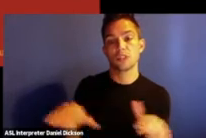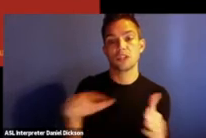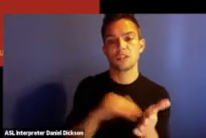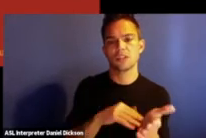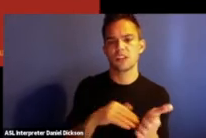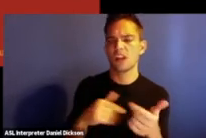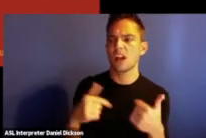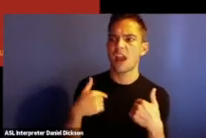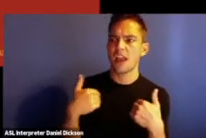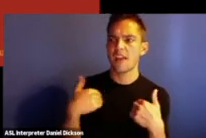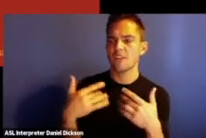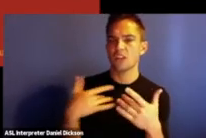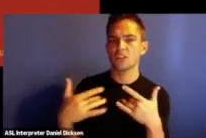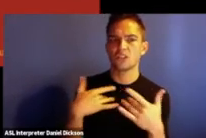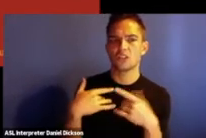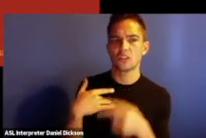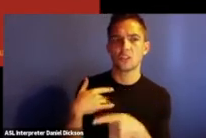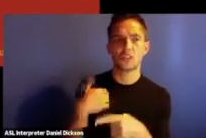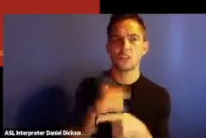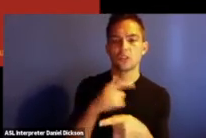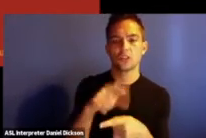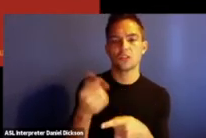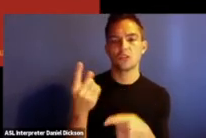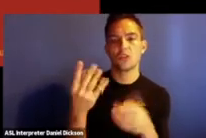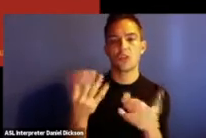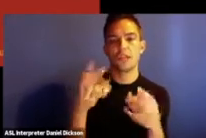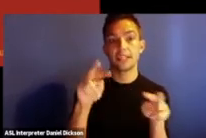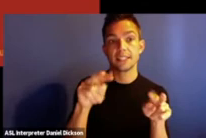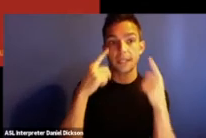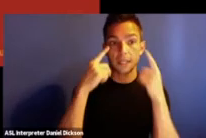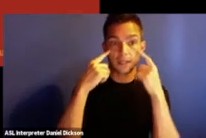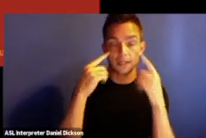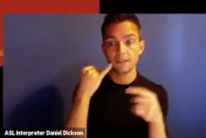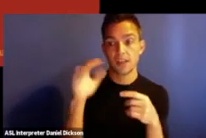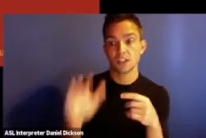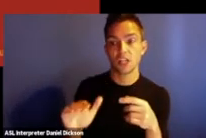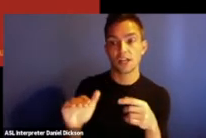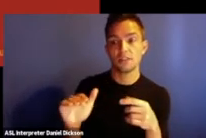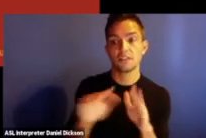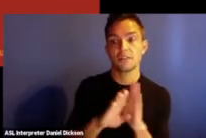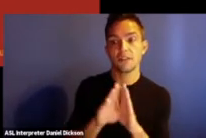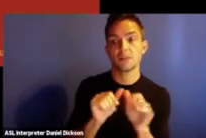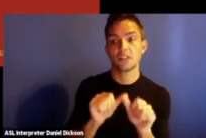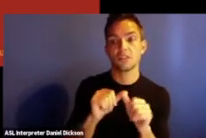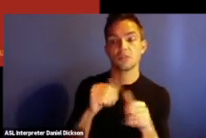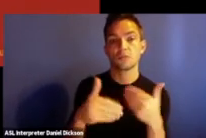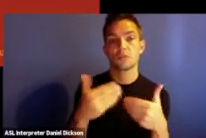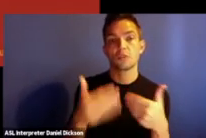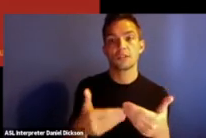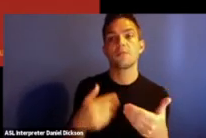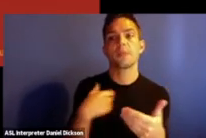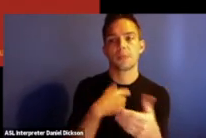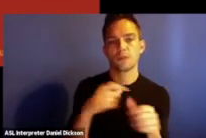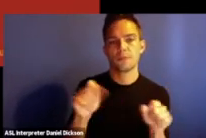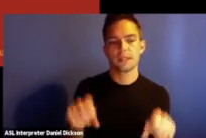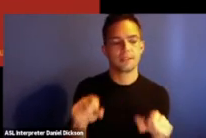have a concern." We shouldn't be just waiting and seeing if that child's development continues to progress, but we should be